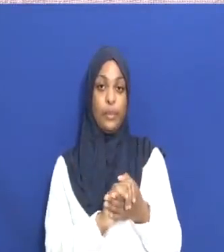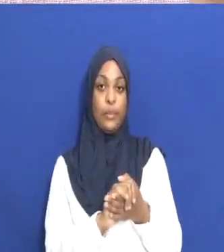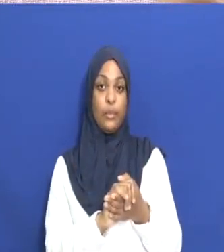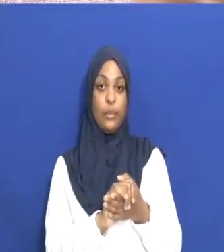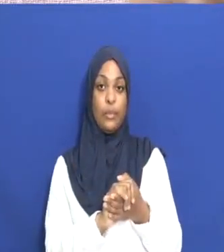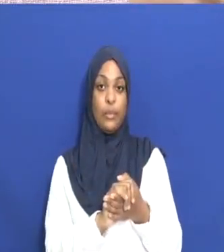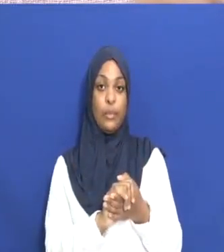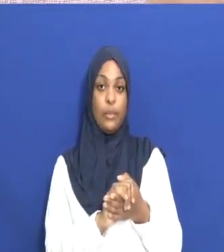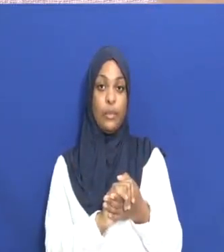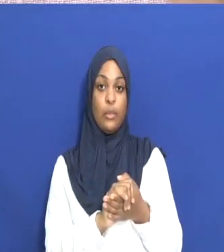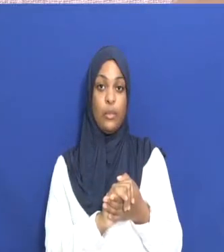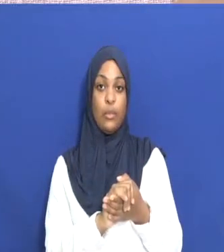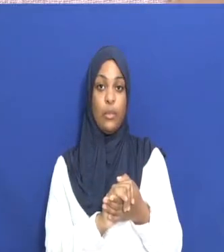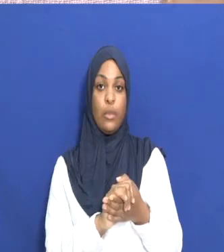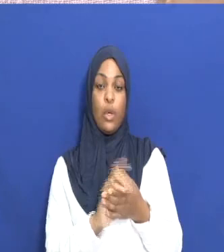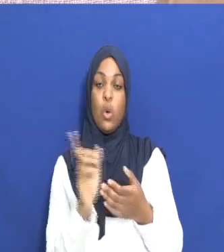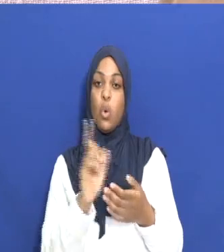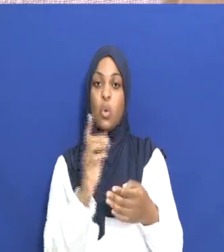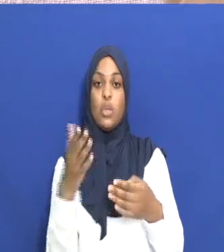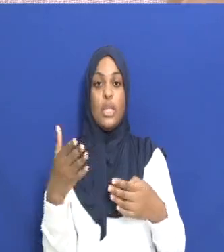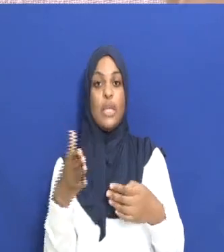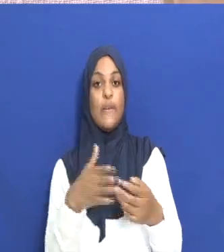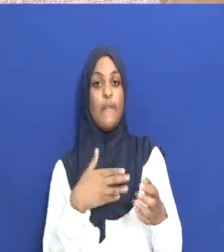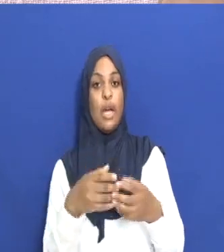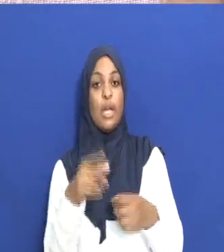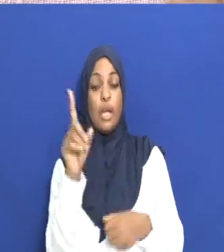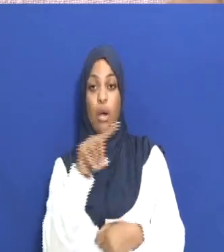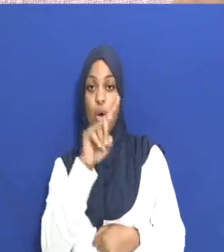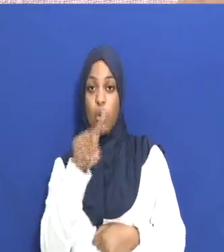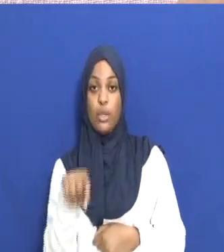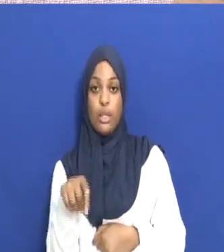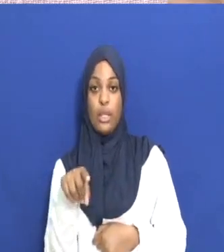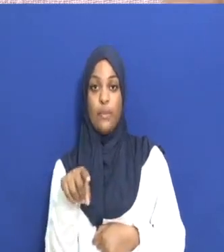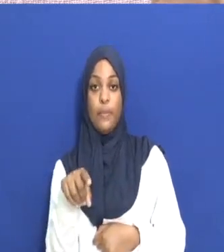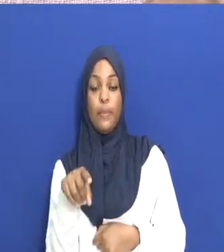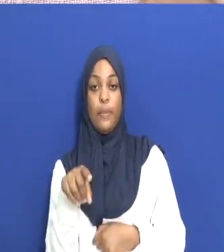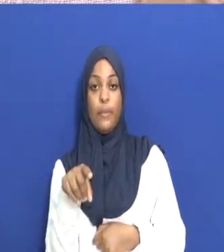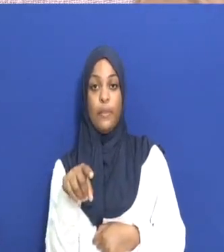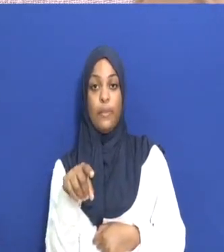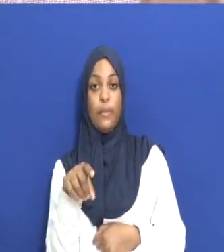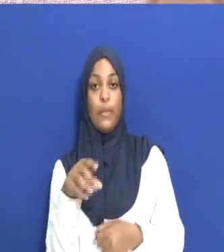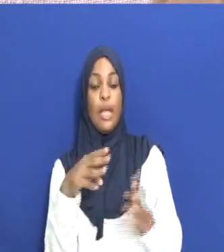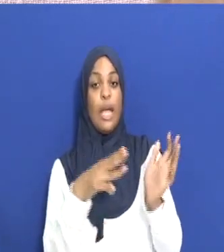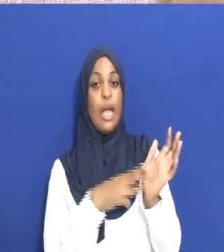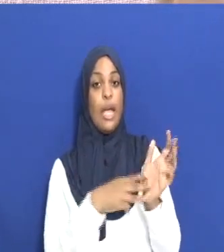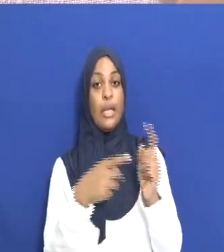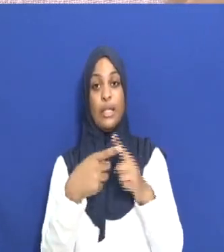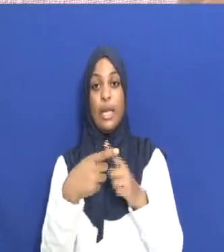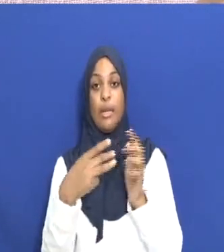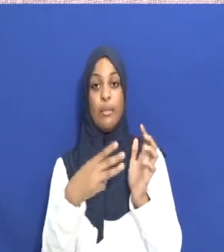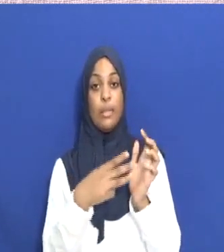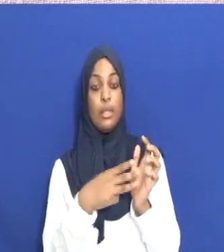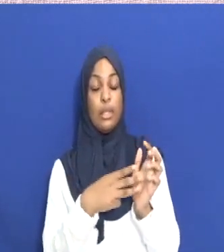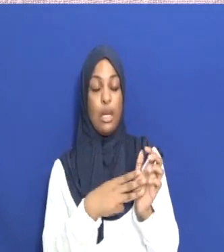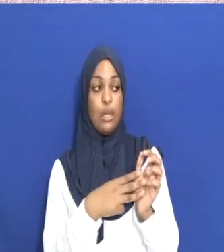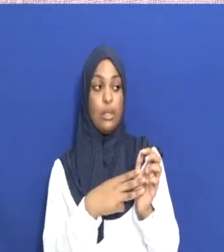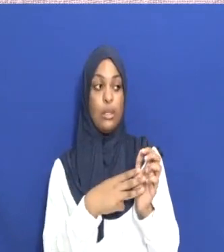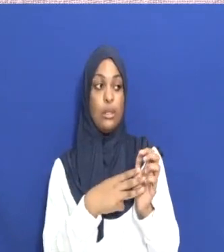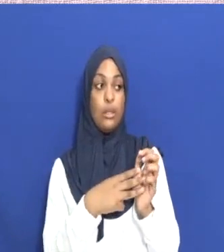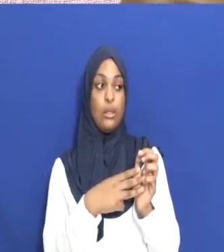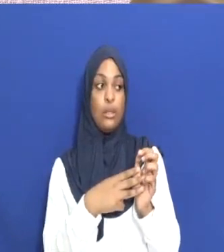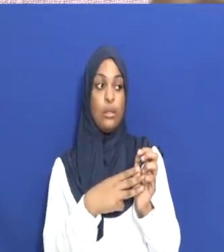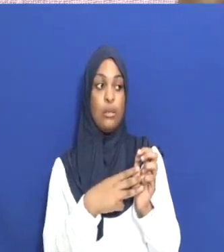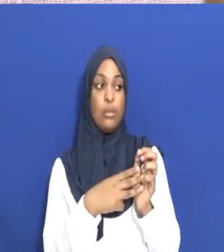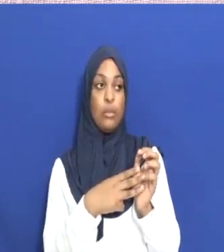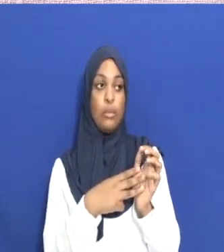The common mistake here, when we say 8 multiply 2 times, most